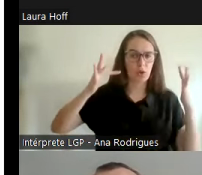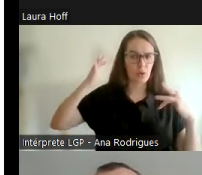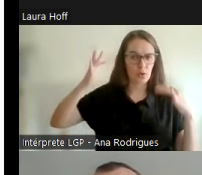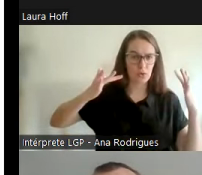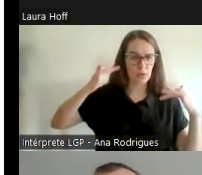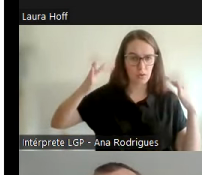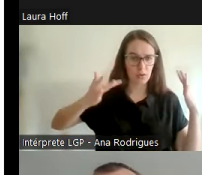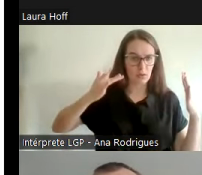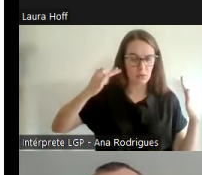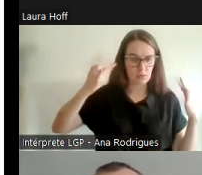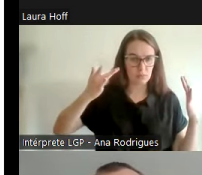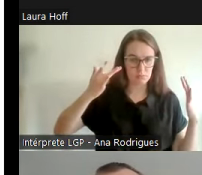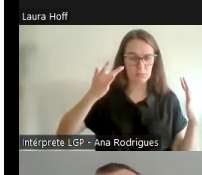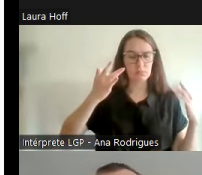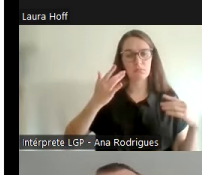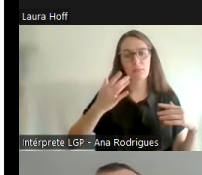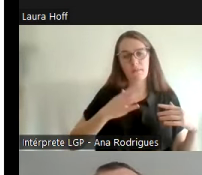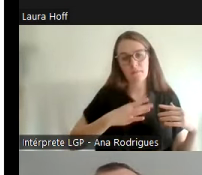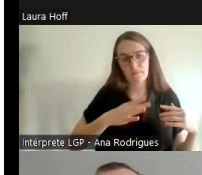the effective law